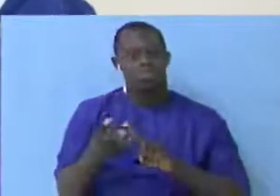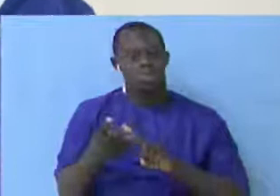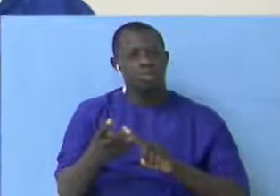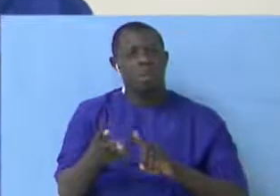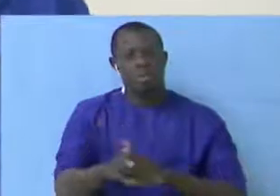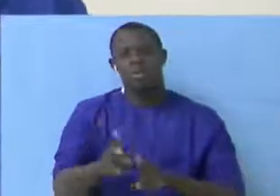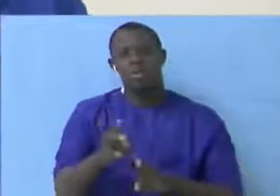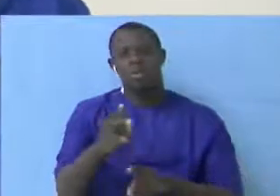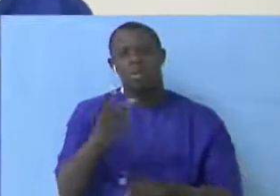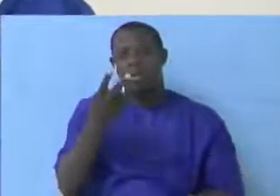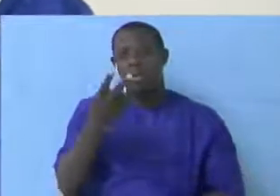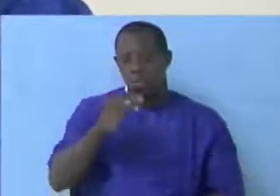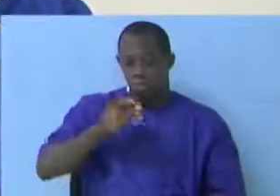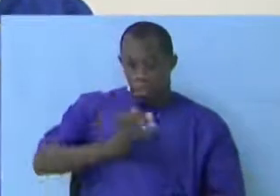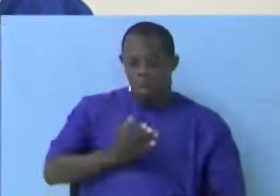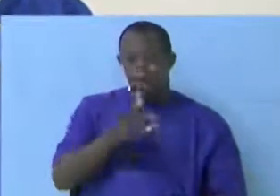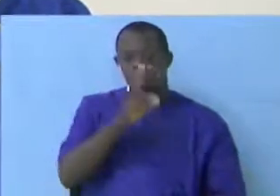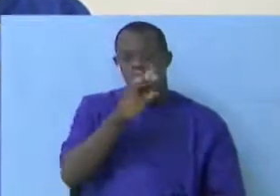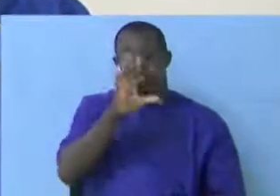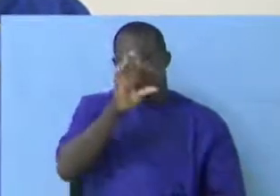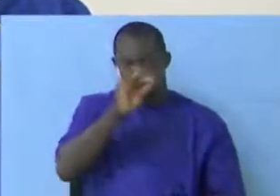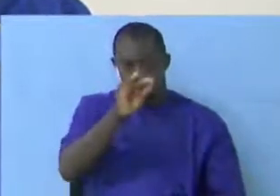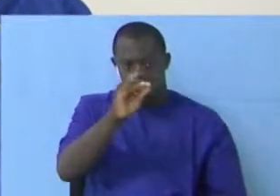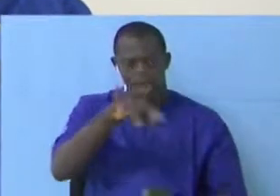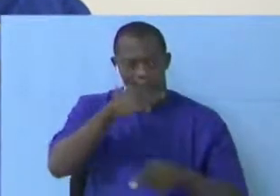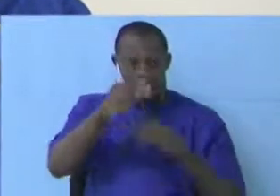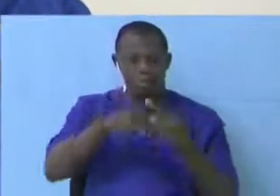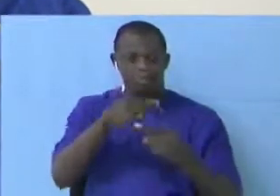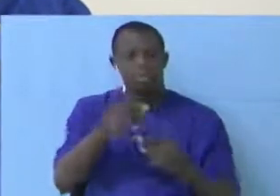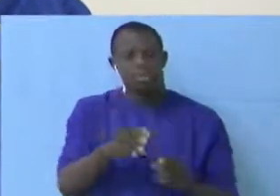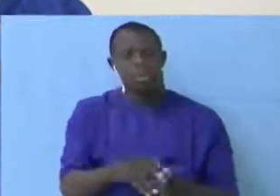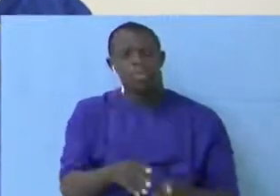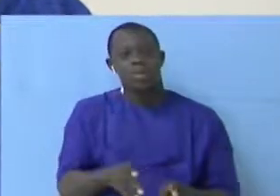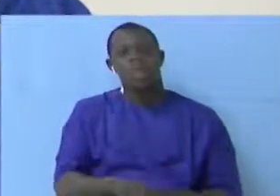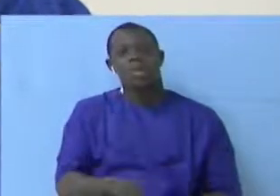The second question is the lady that you are talking about.